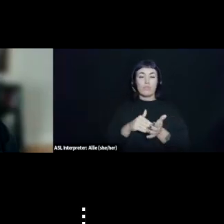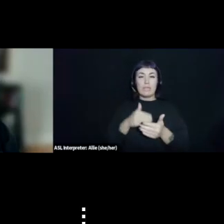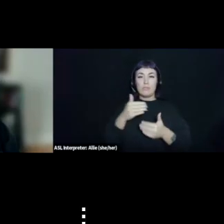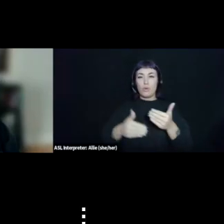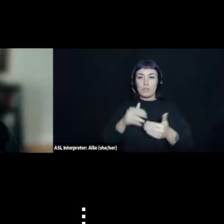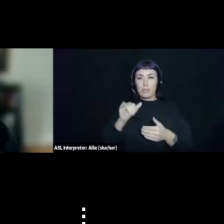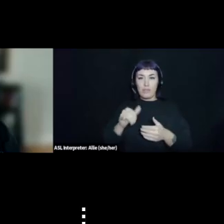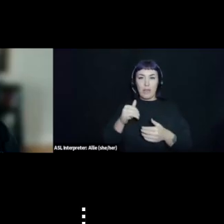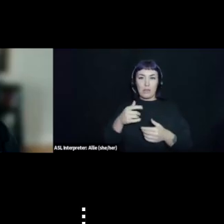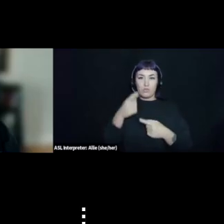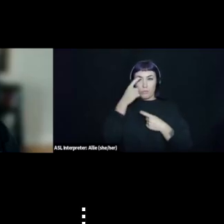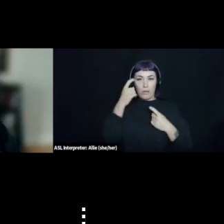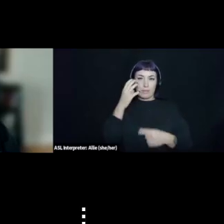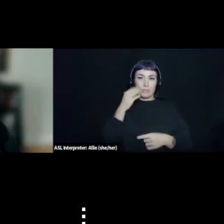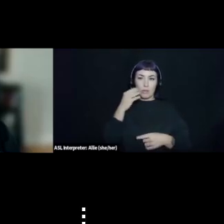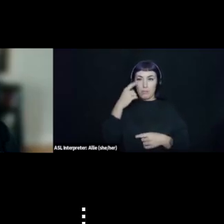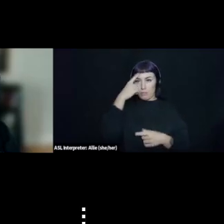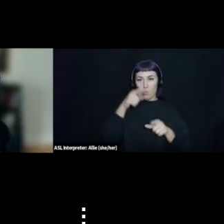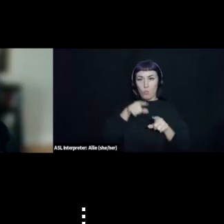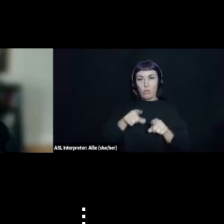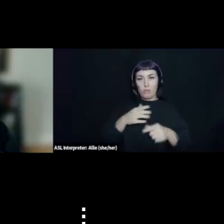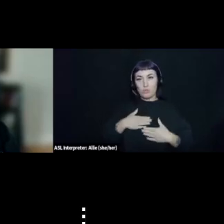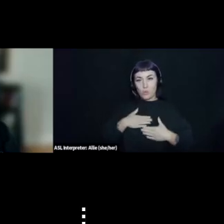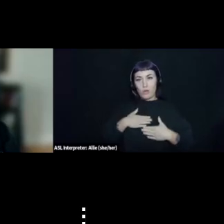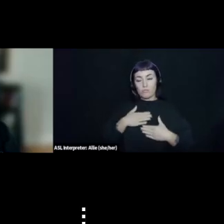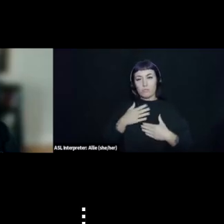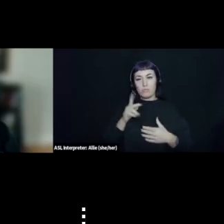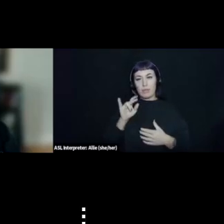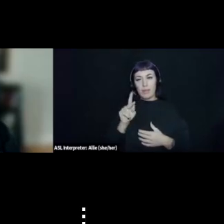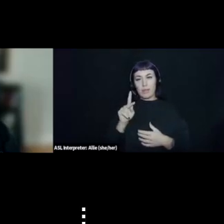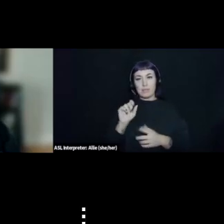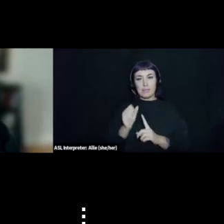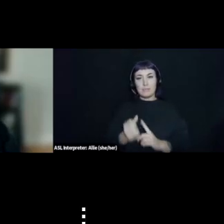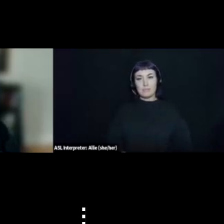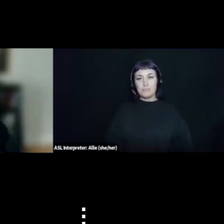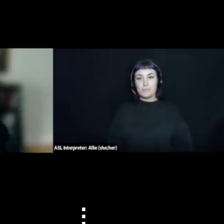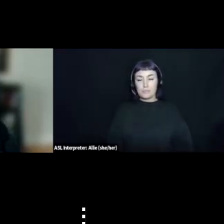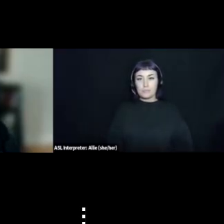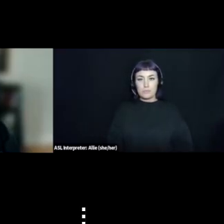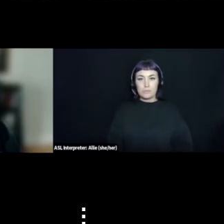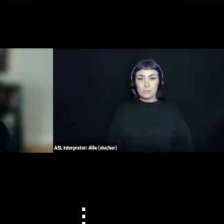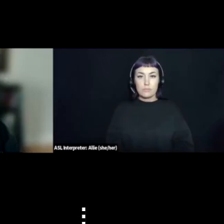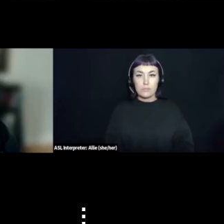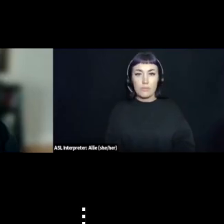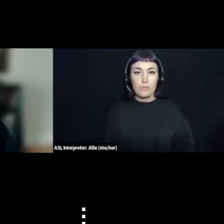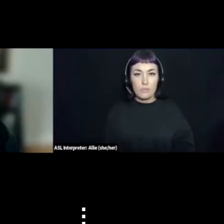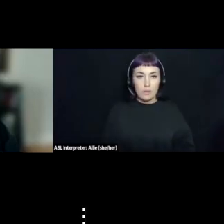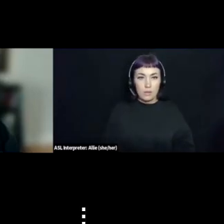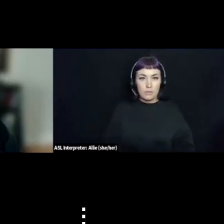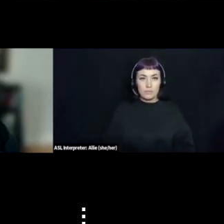reprocess that traumatic experience mentally while enjoying a kink scene. That's really Absolutely. great. Thank It's you.